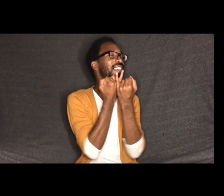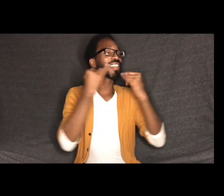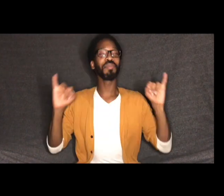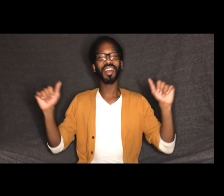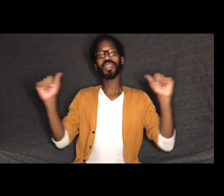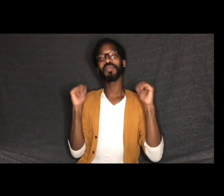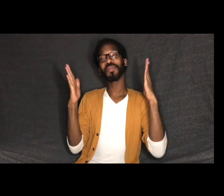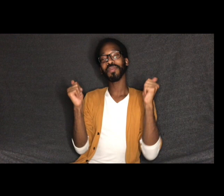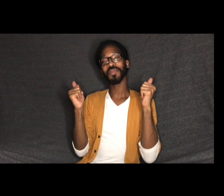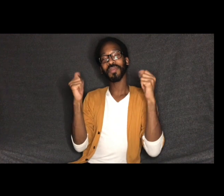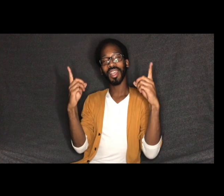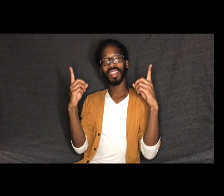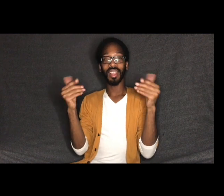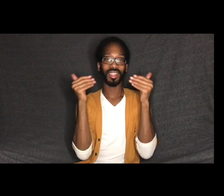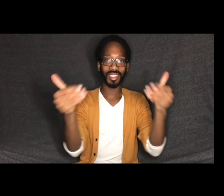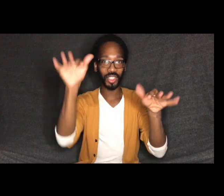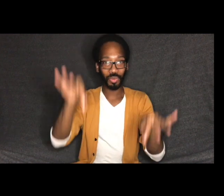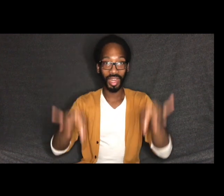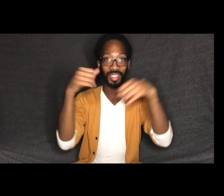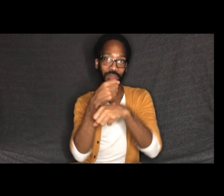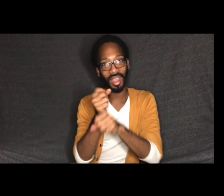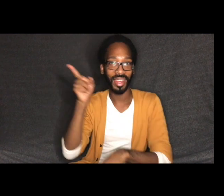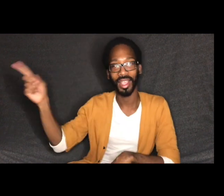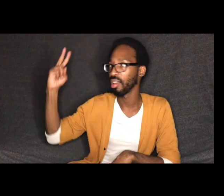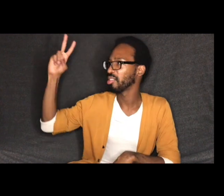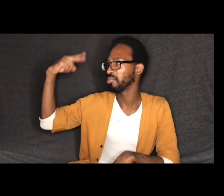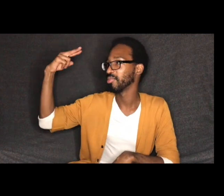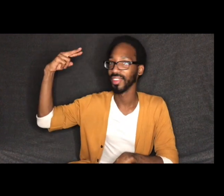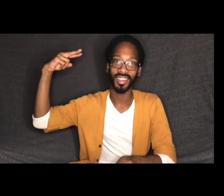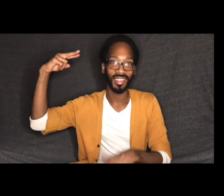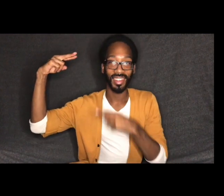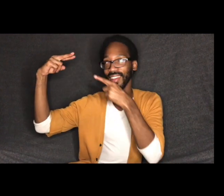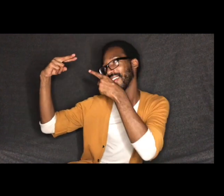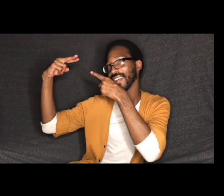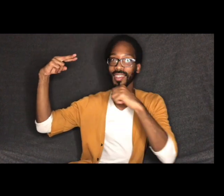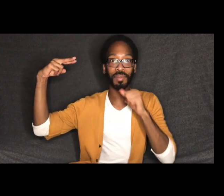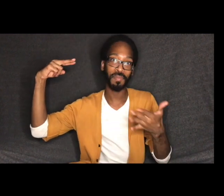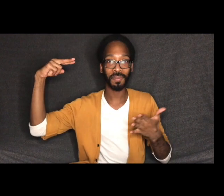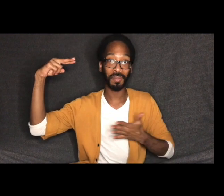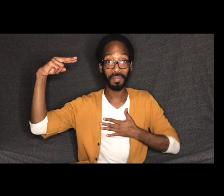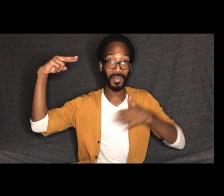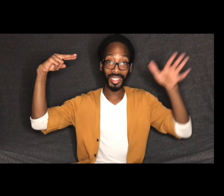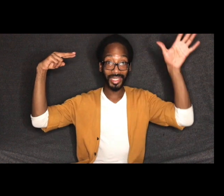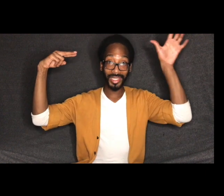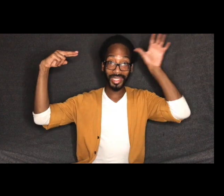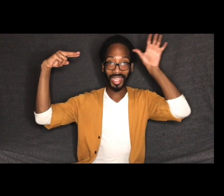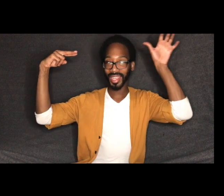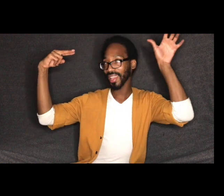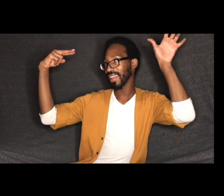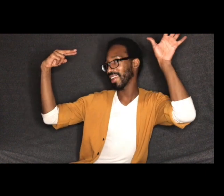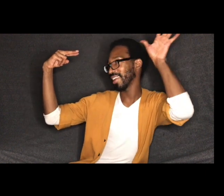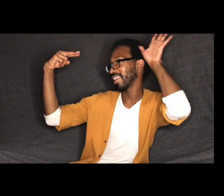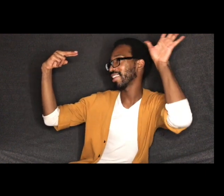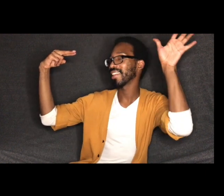I'm independent, I'm totally rad. Gonna dye my hair, gonna make Chris mad. And I'll make a snotty